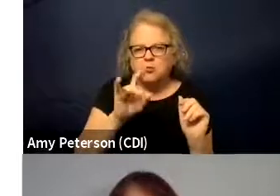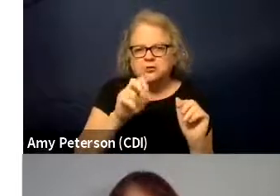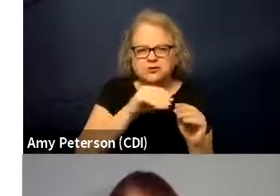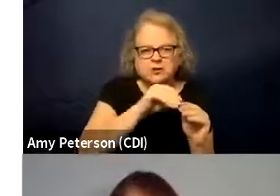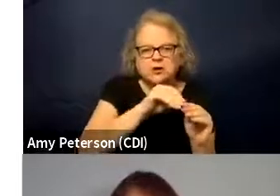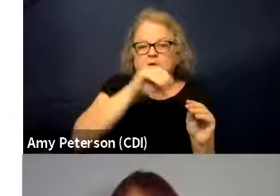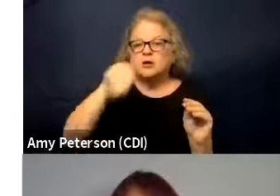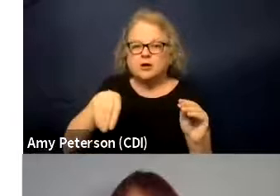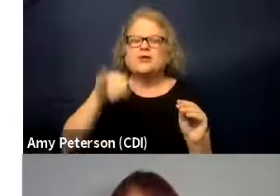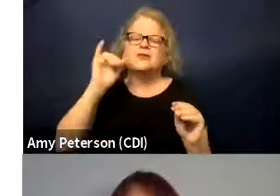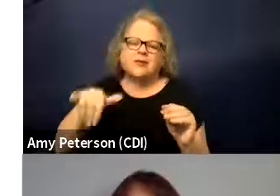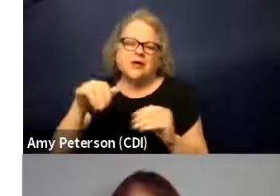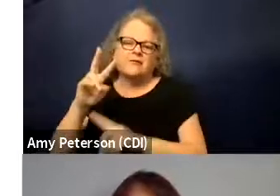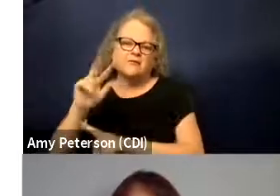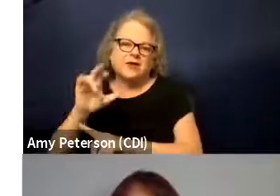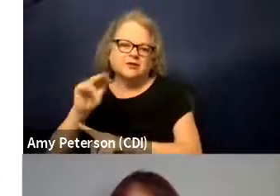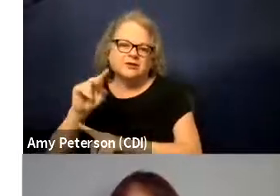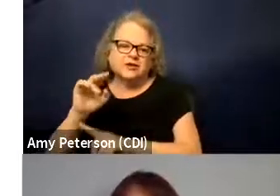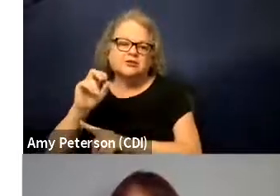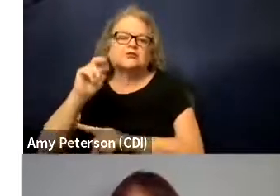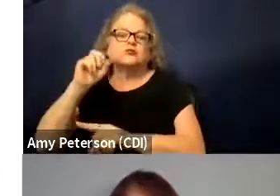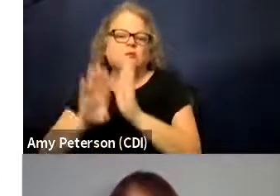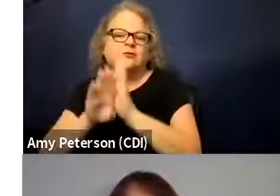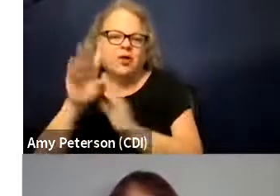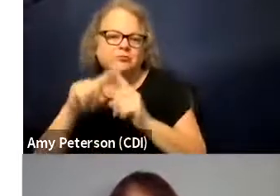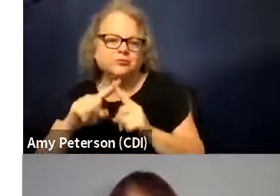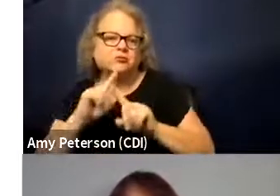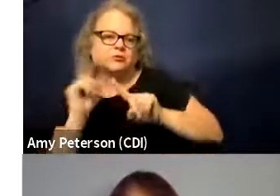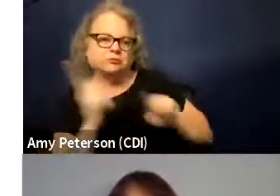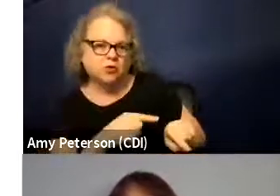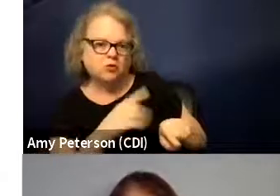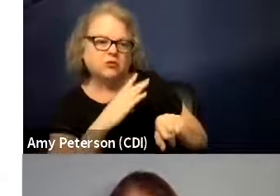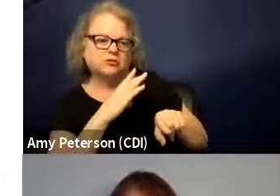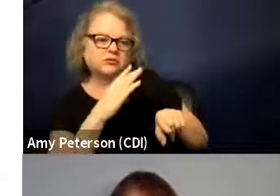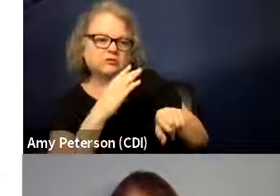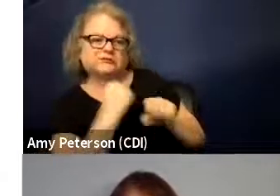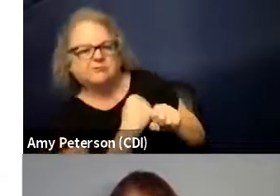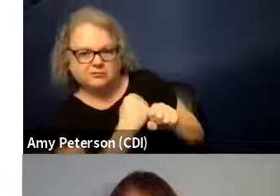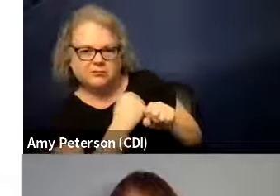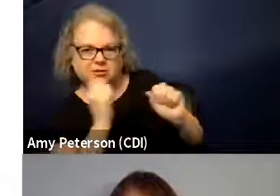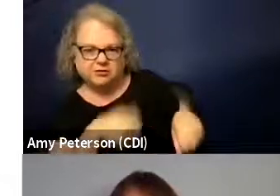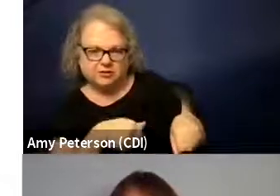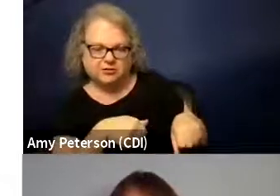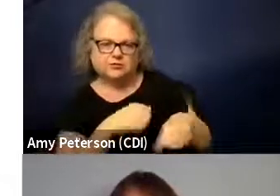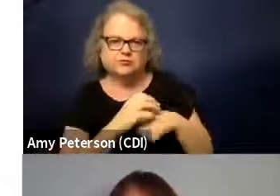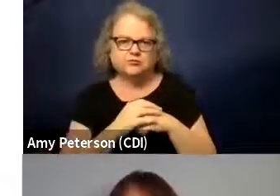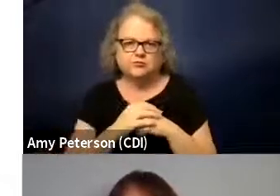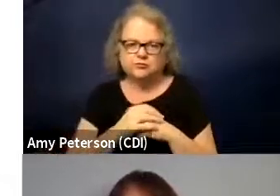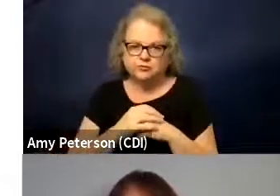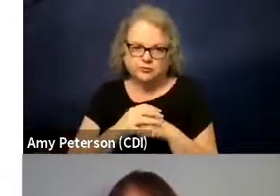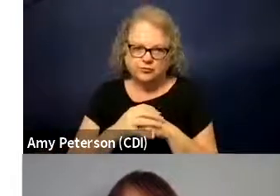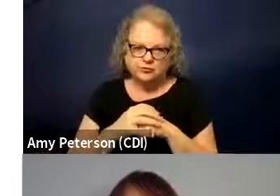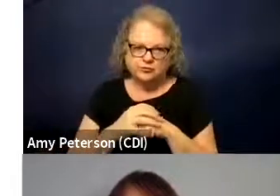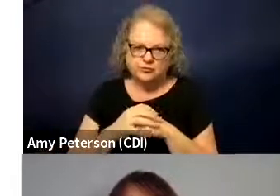against that spike protein and prevent the virus from even getting into the cells. I'll give